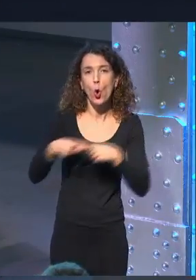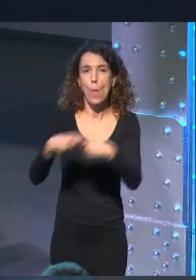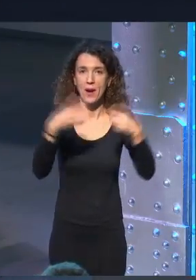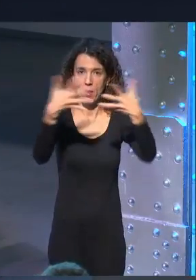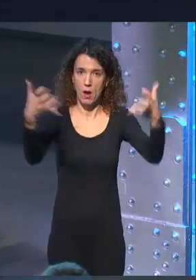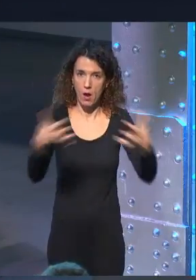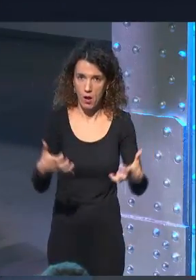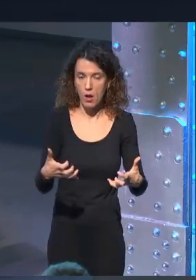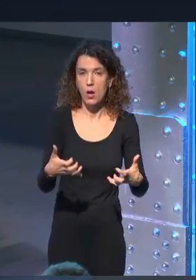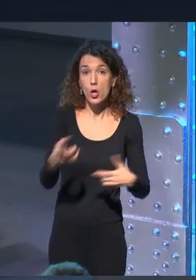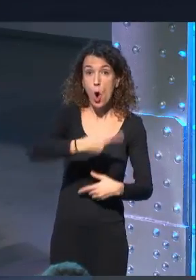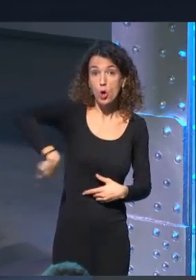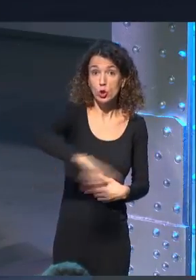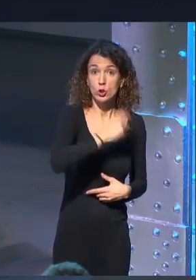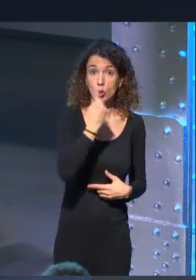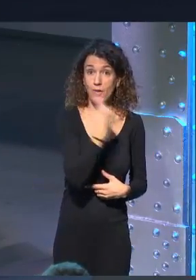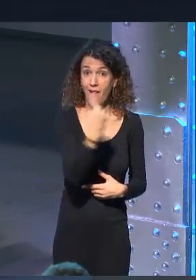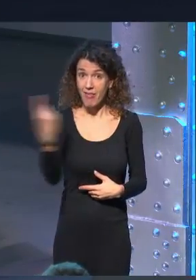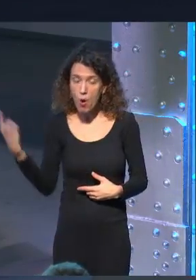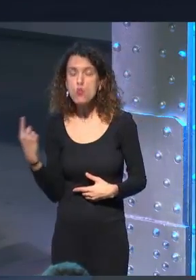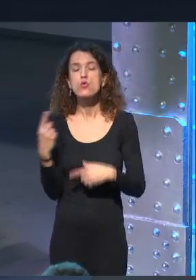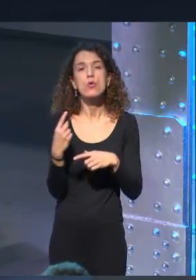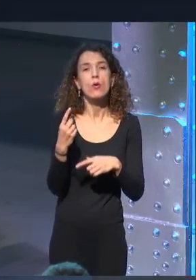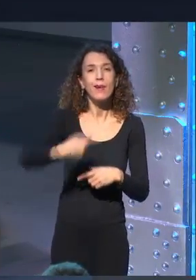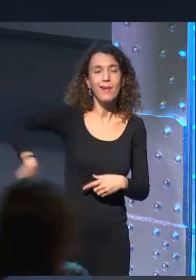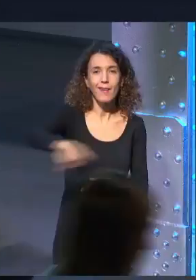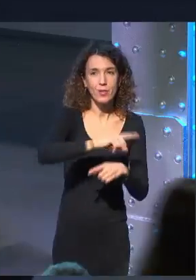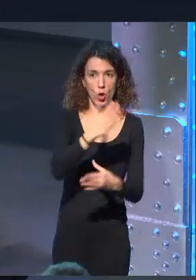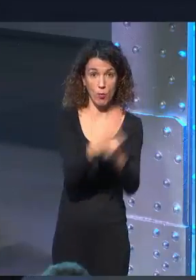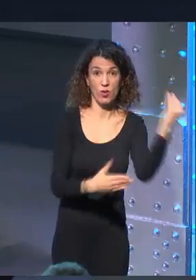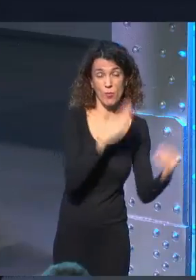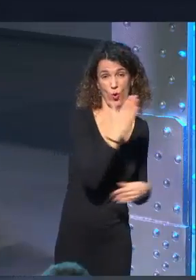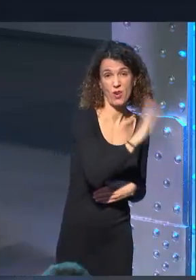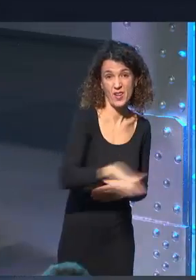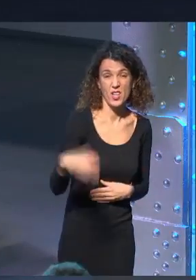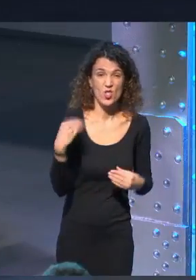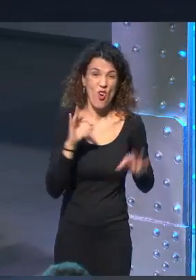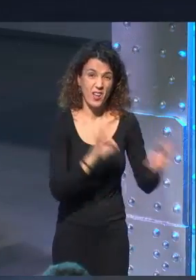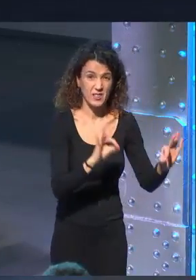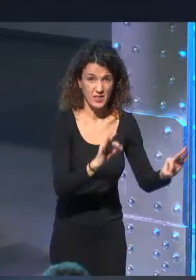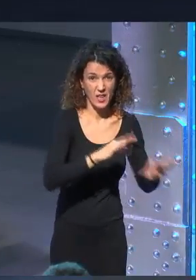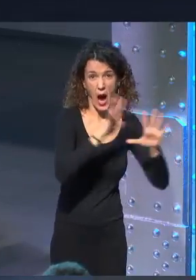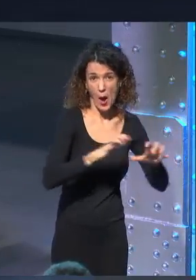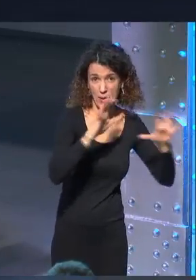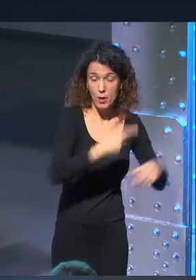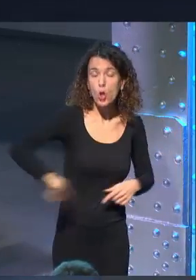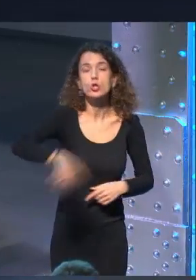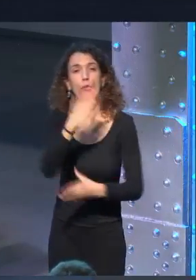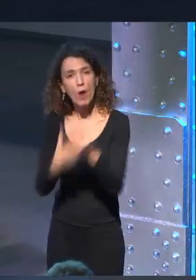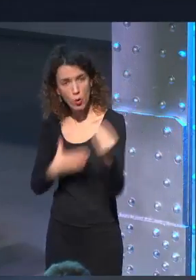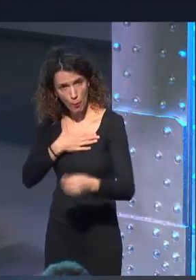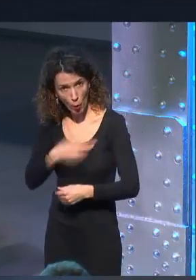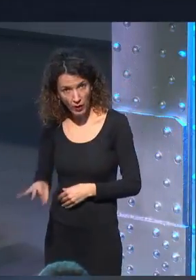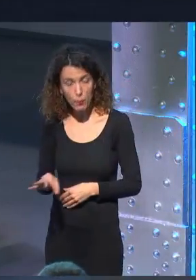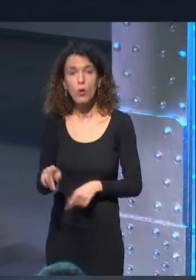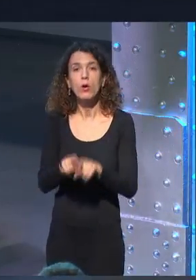or whatever. It's us. They must make mistakes because they are children and they are